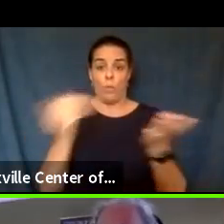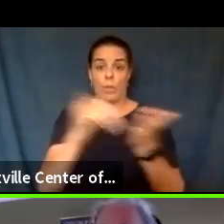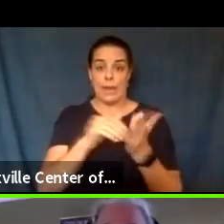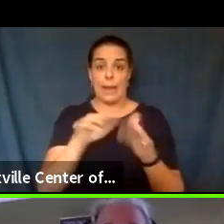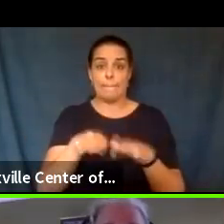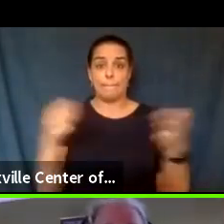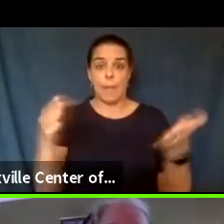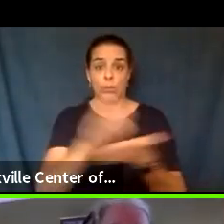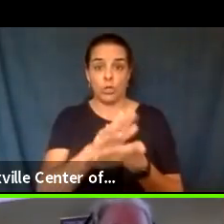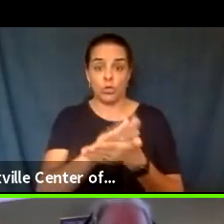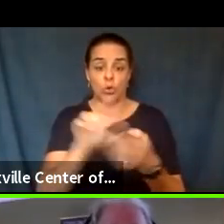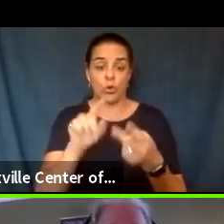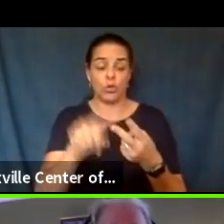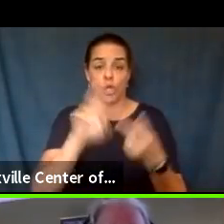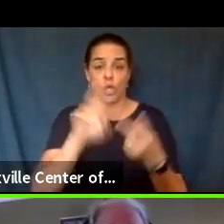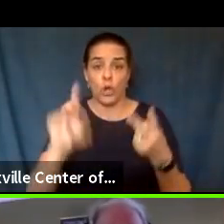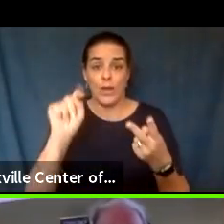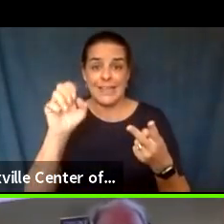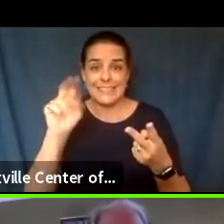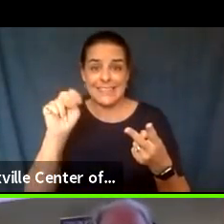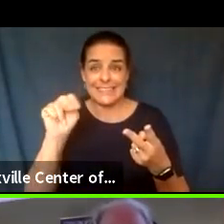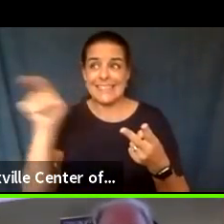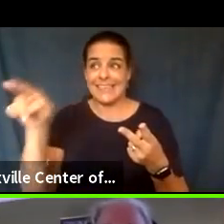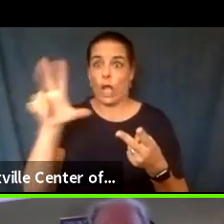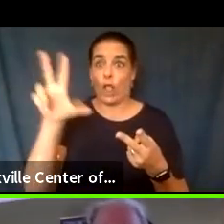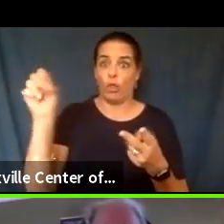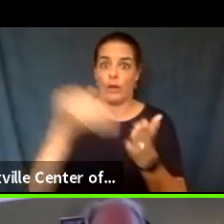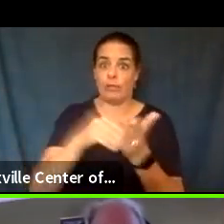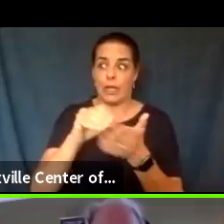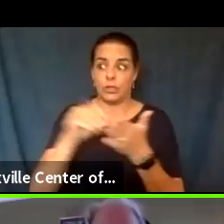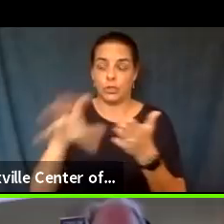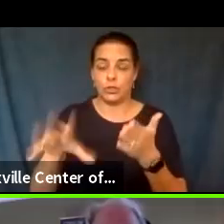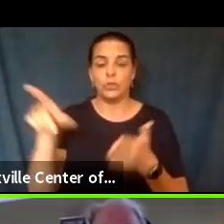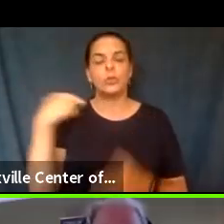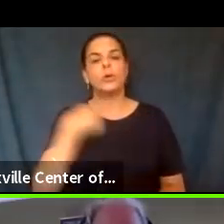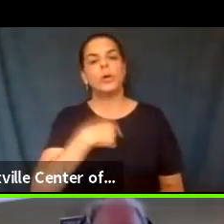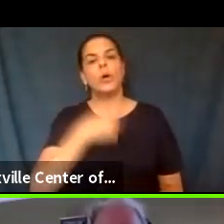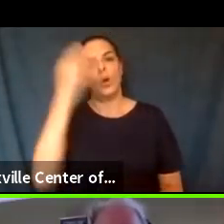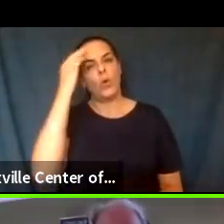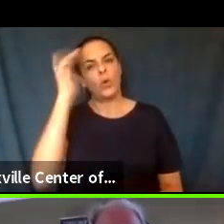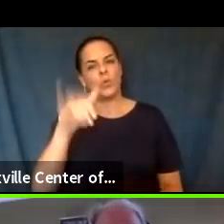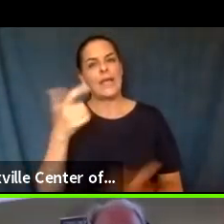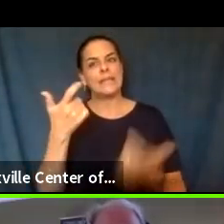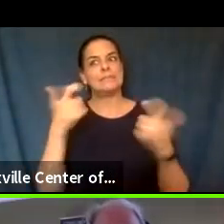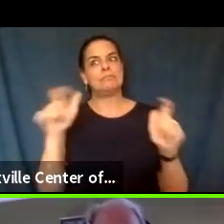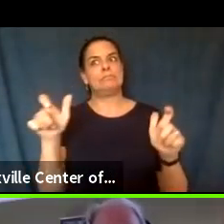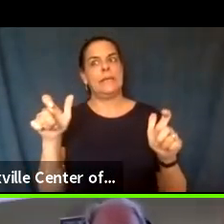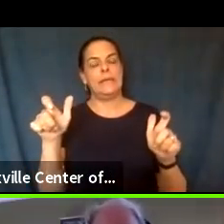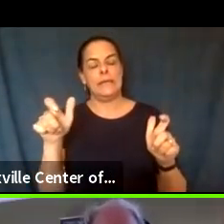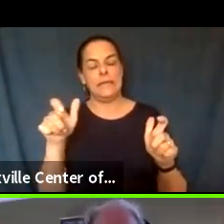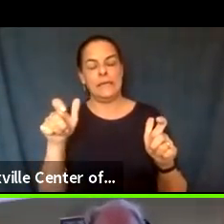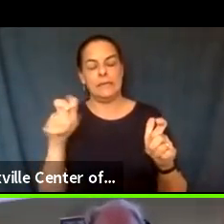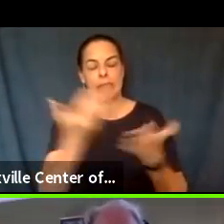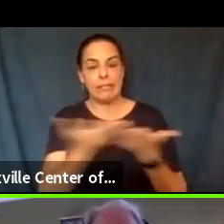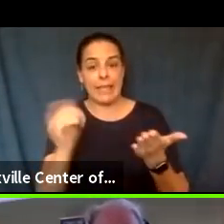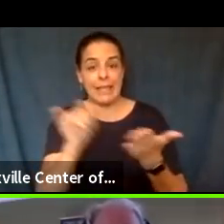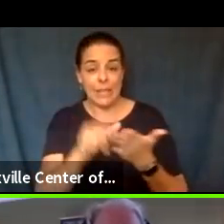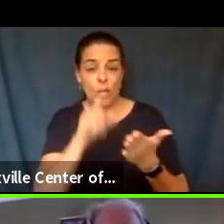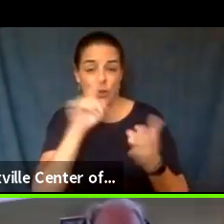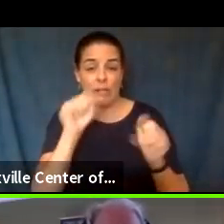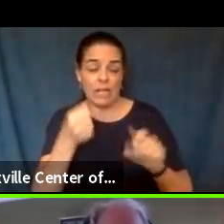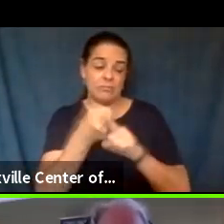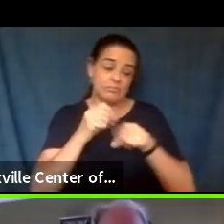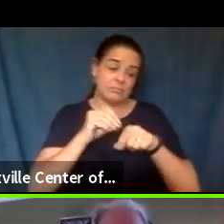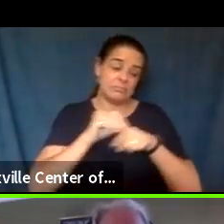schools, UT, which is 30,000 students, we know that's a big variable that can really impact the spread